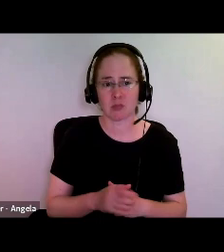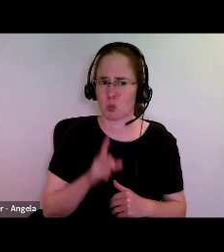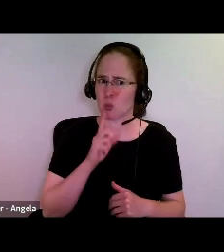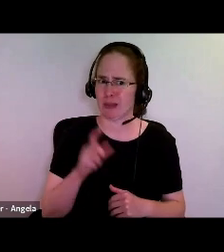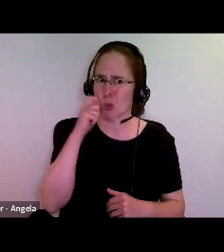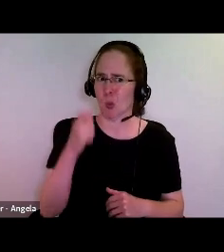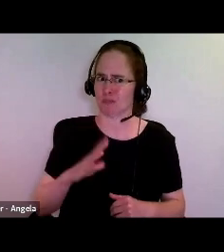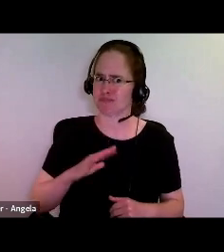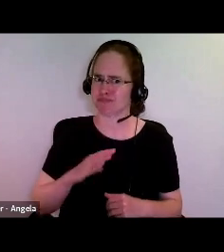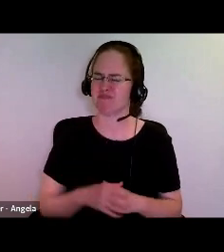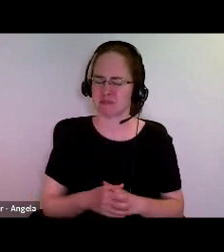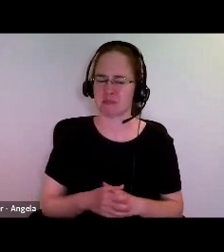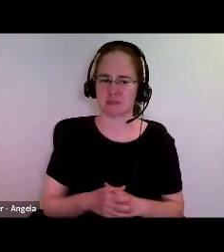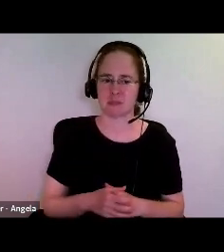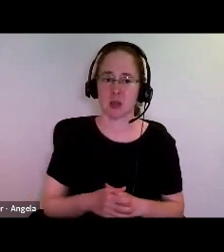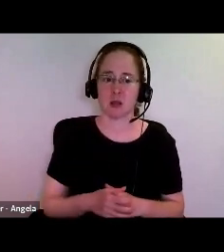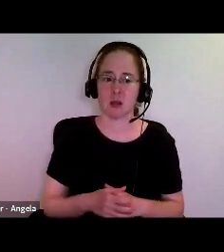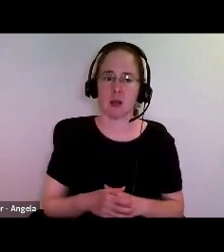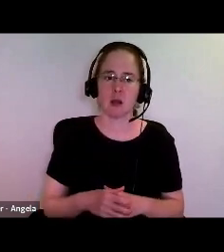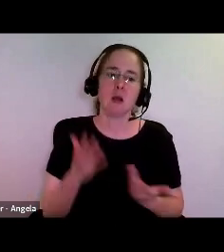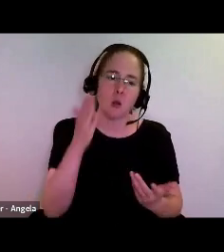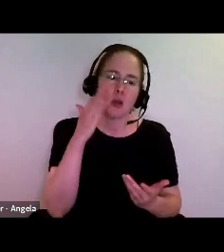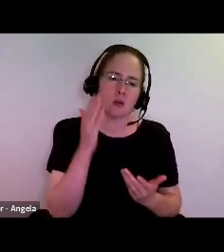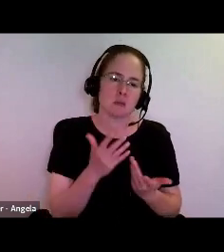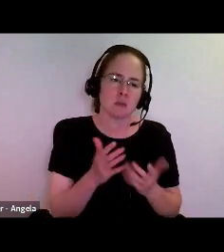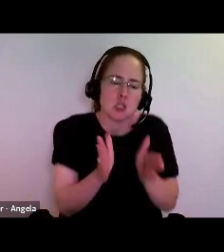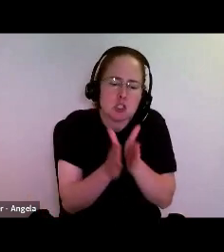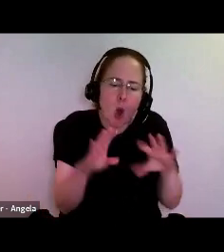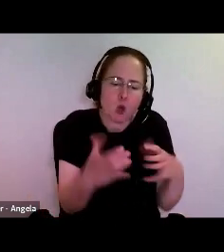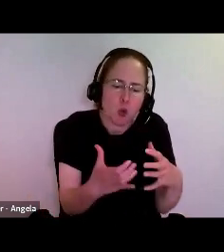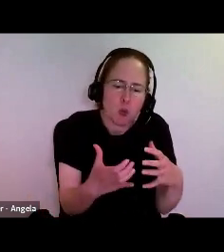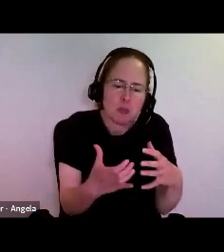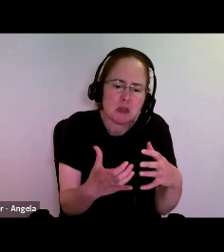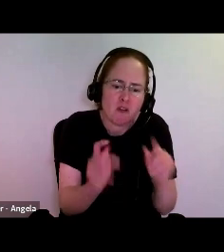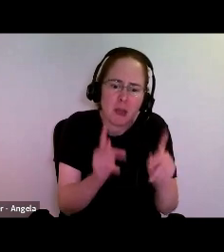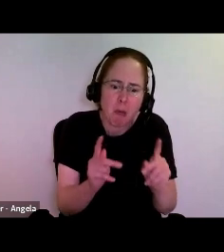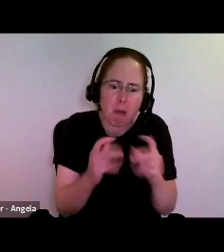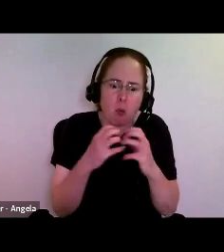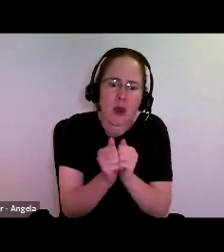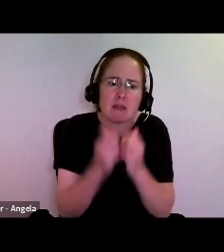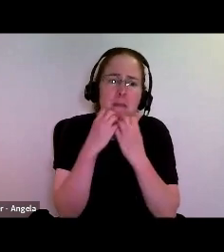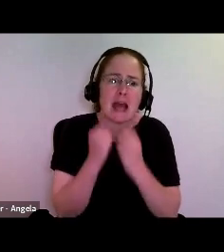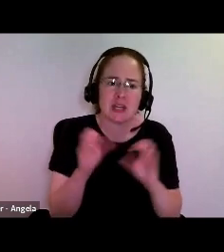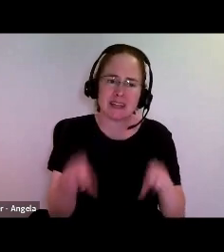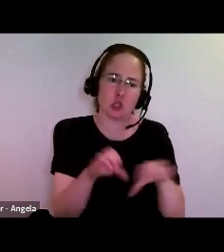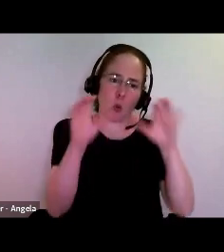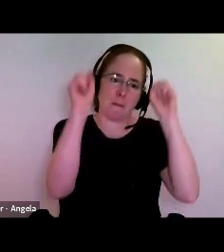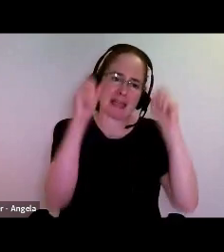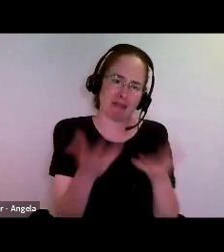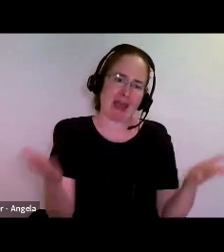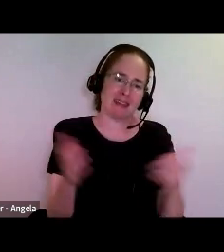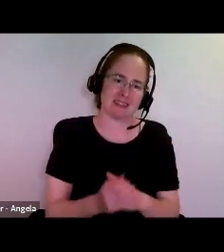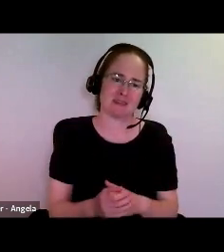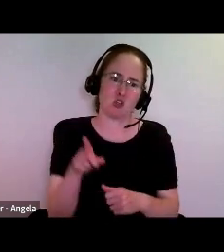really cool how that works. We also know small groups of passionate people can do amazing things. And I think you've heard some of